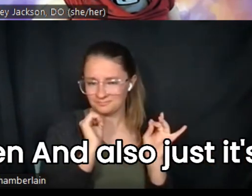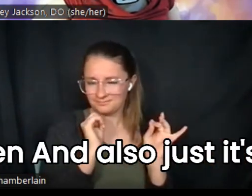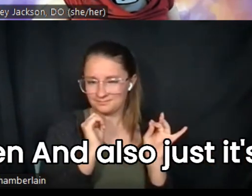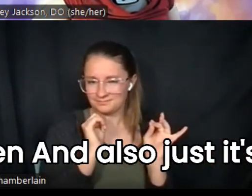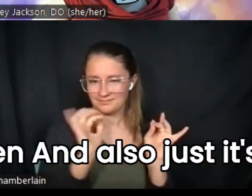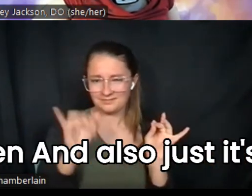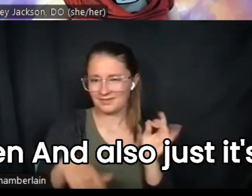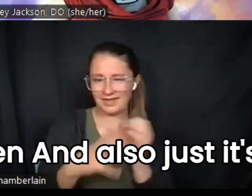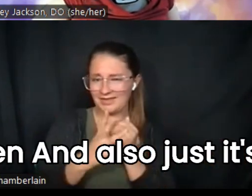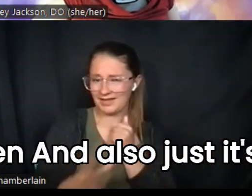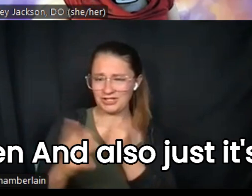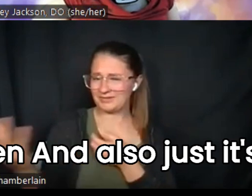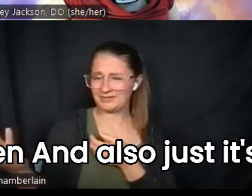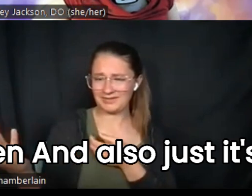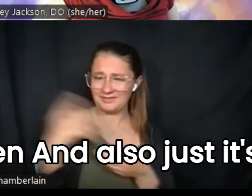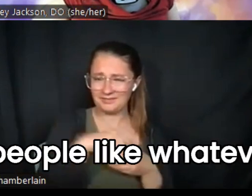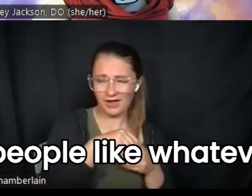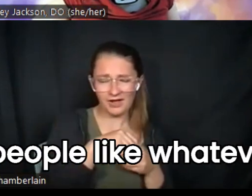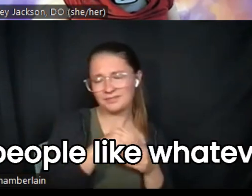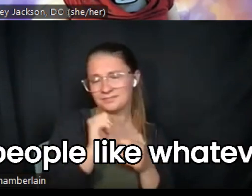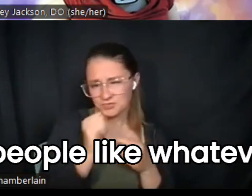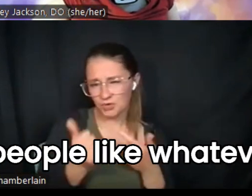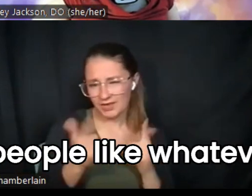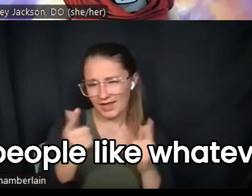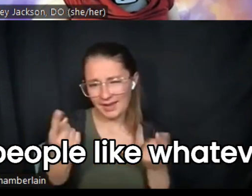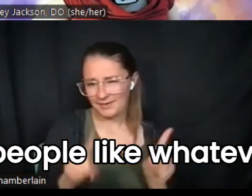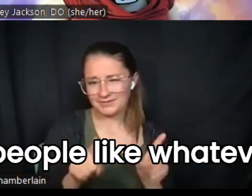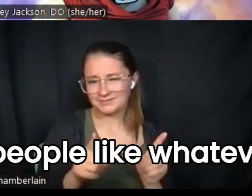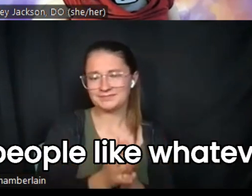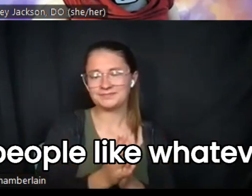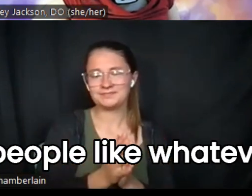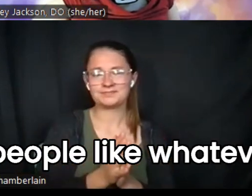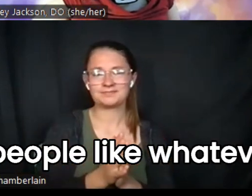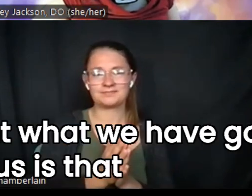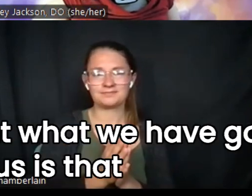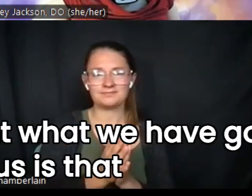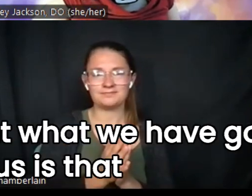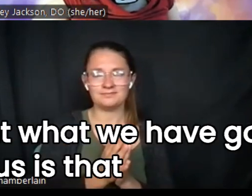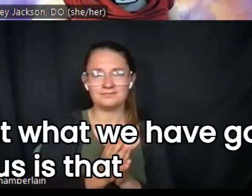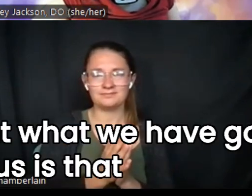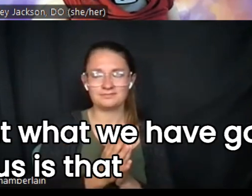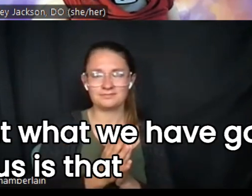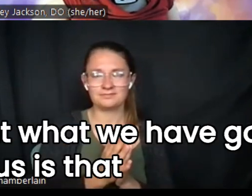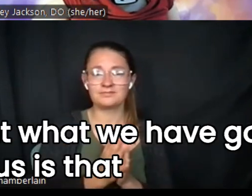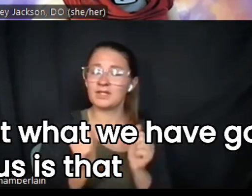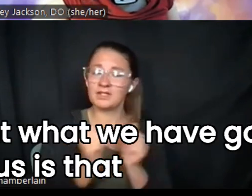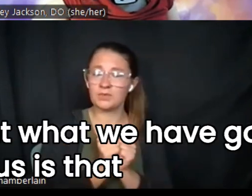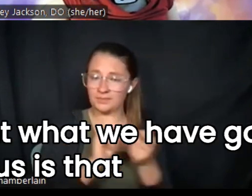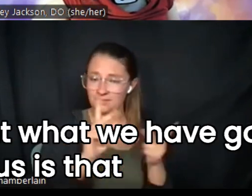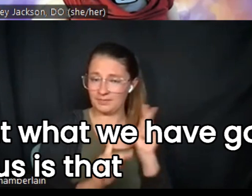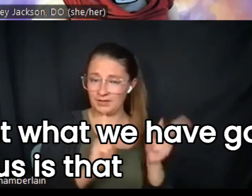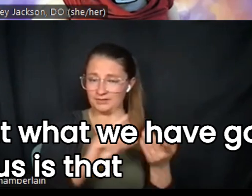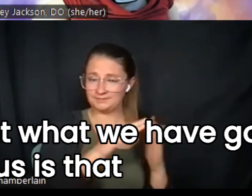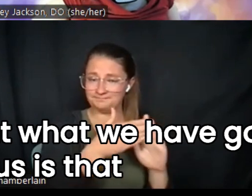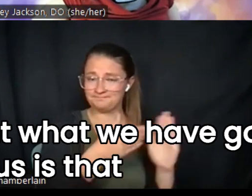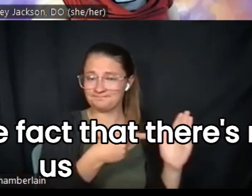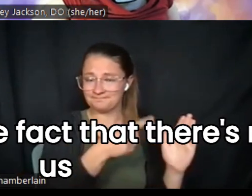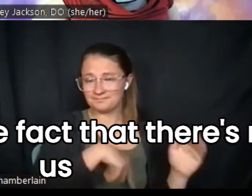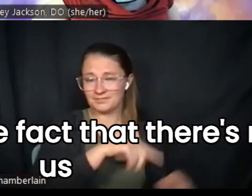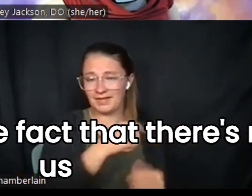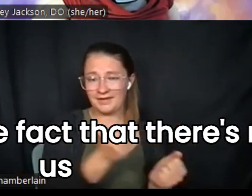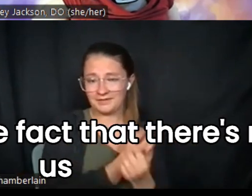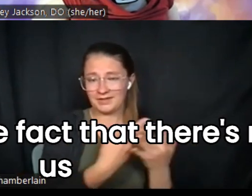between. And also just, it's with the people. Like, whatever happens, like that, what we have going for us is